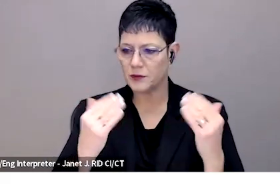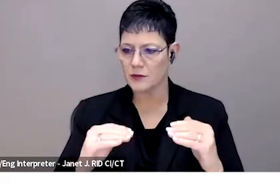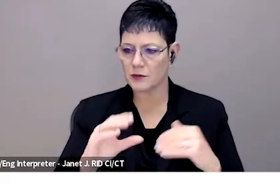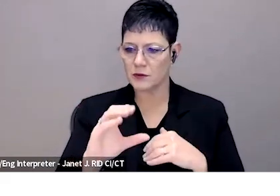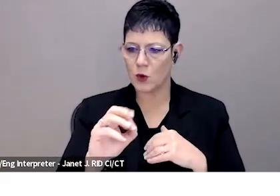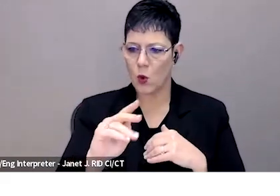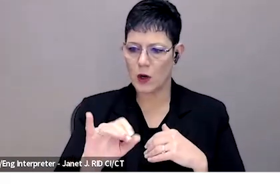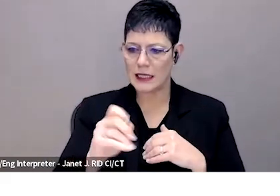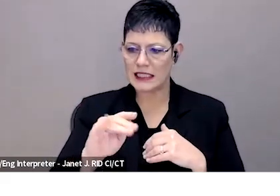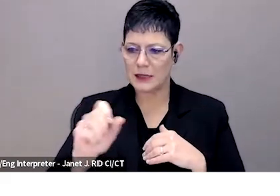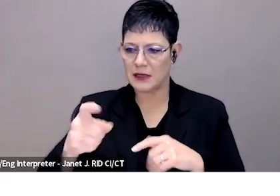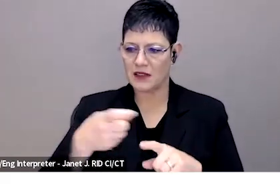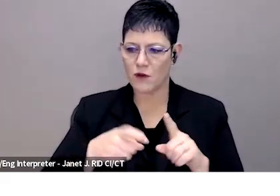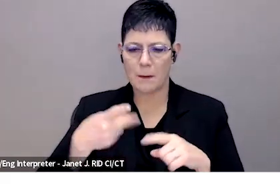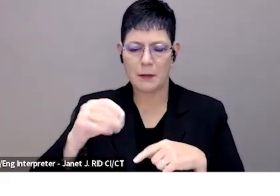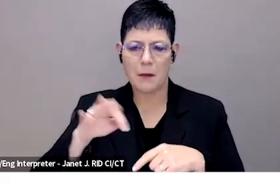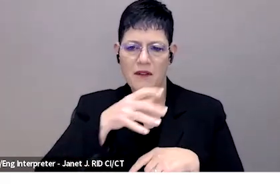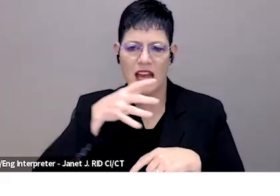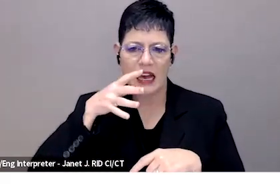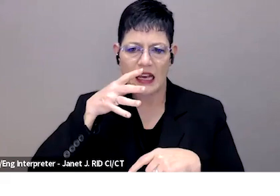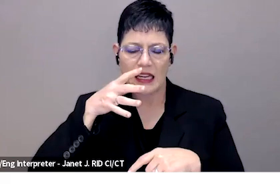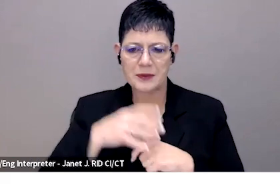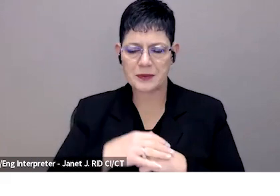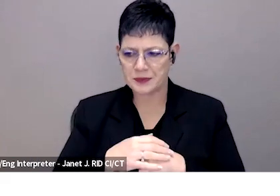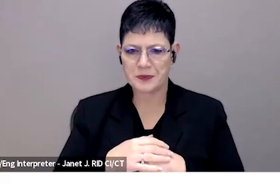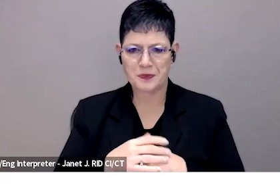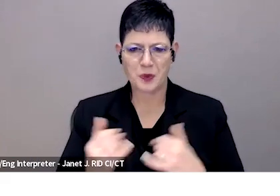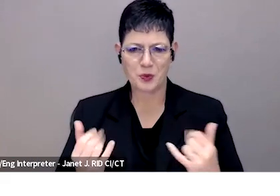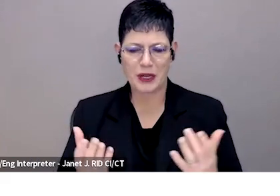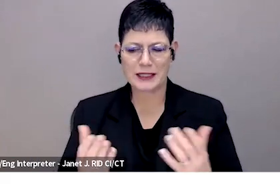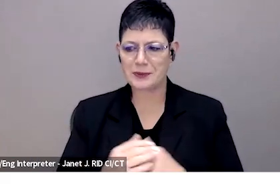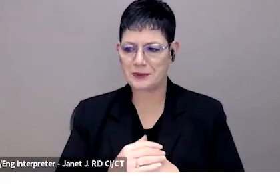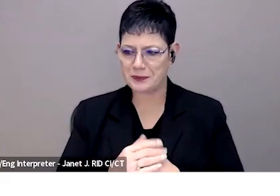Courtney Simmons from the Department of Agriculture. Present.